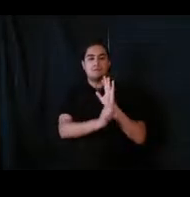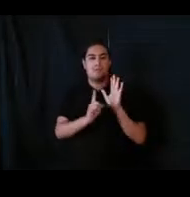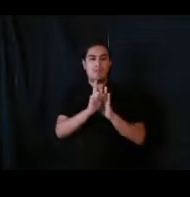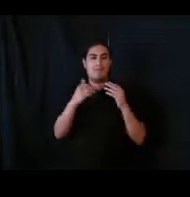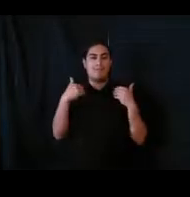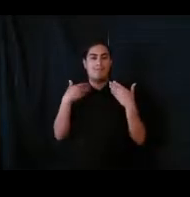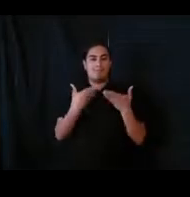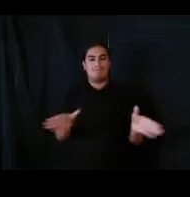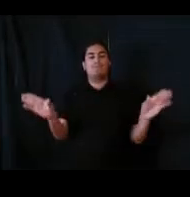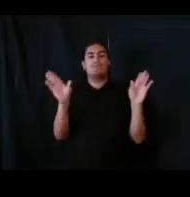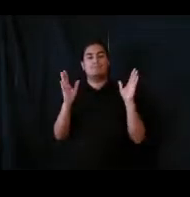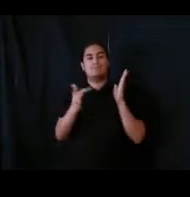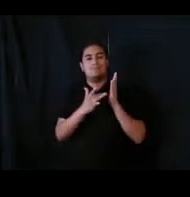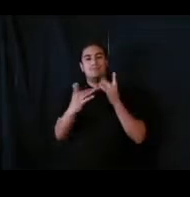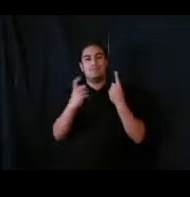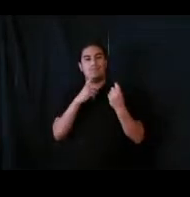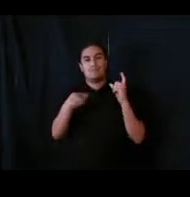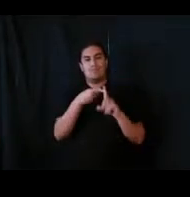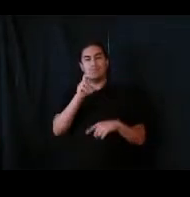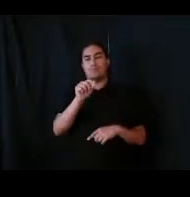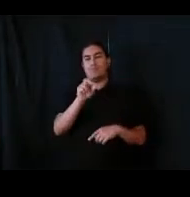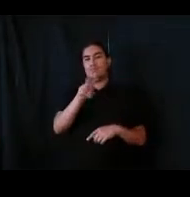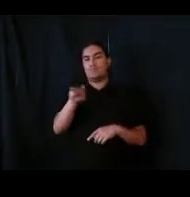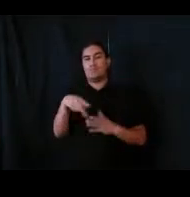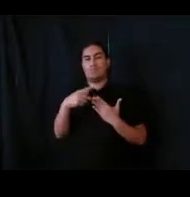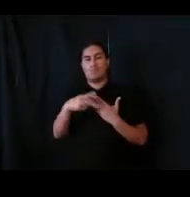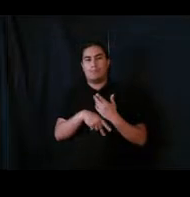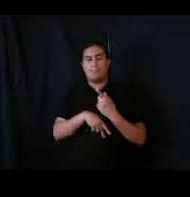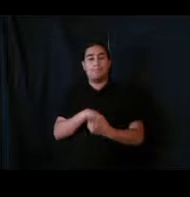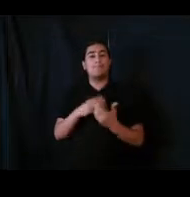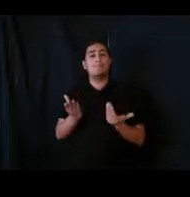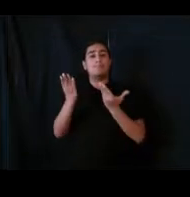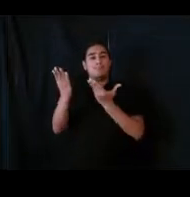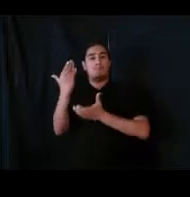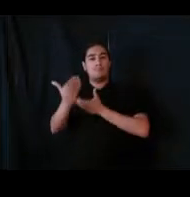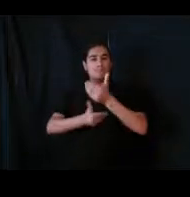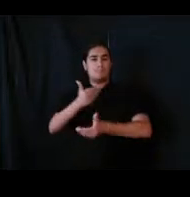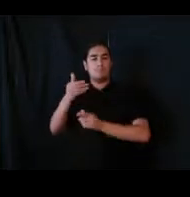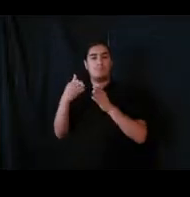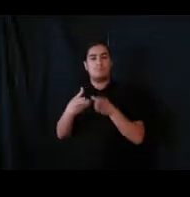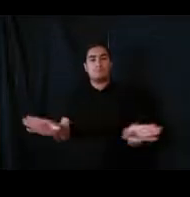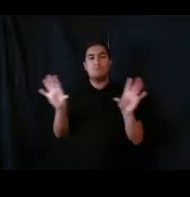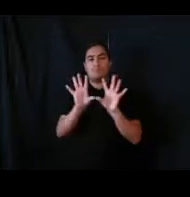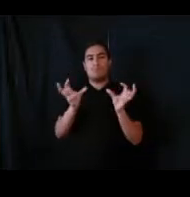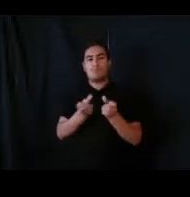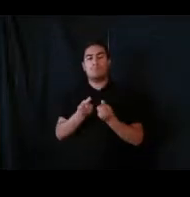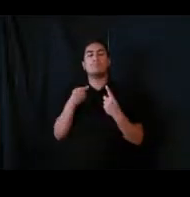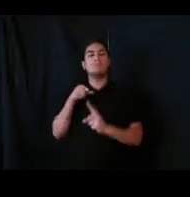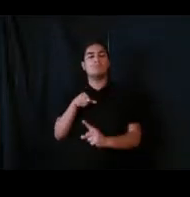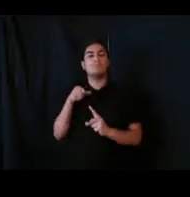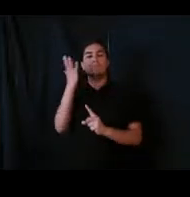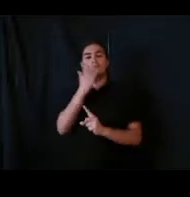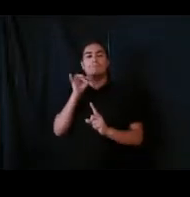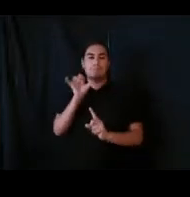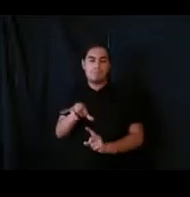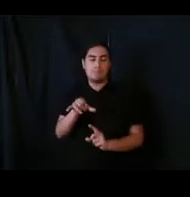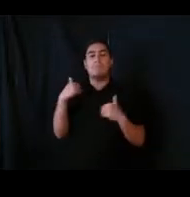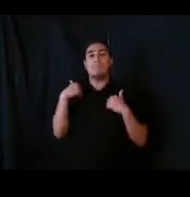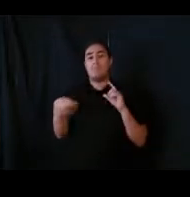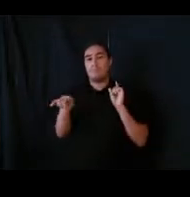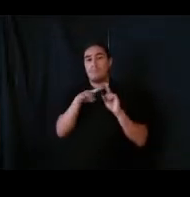general and technical inquiries about the 2022 program and the nomination process in a public workshop format we receive positive